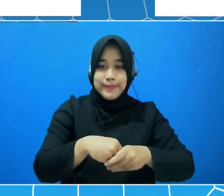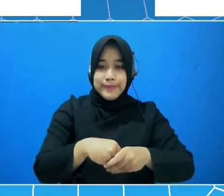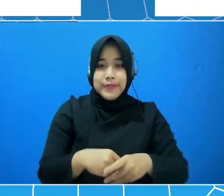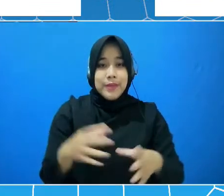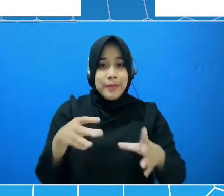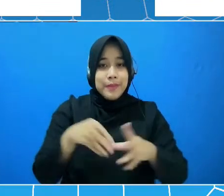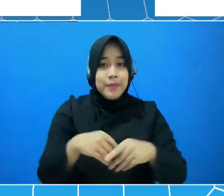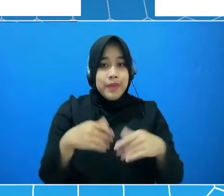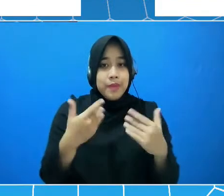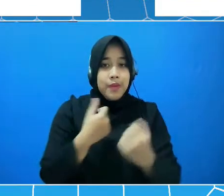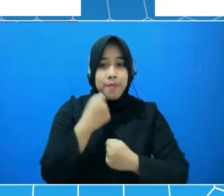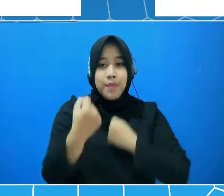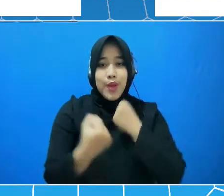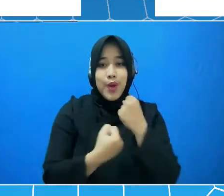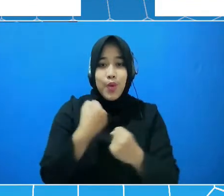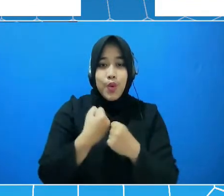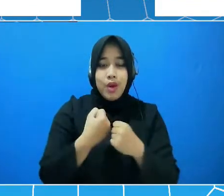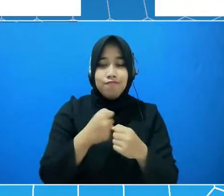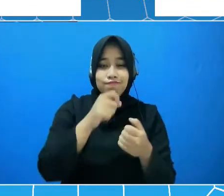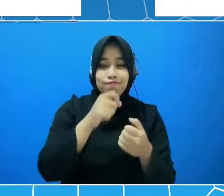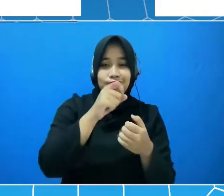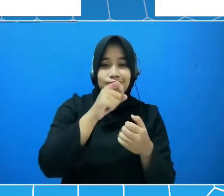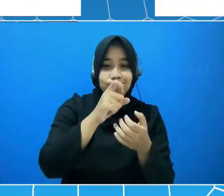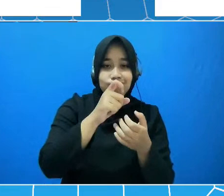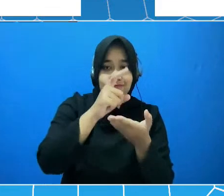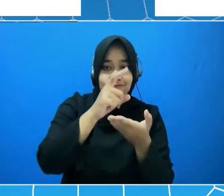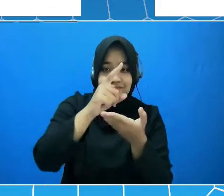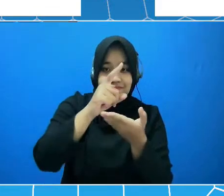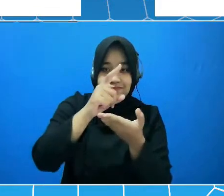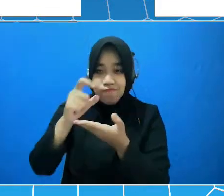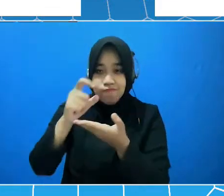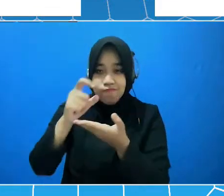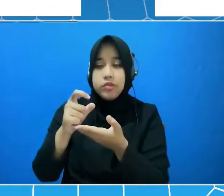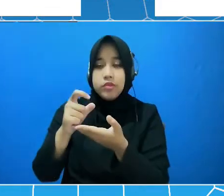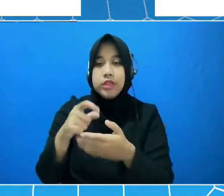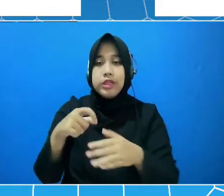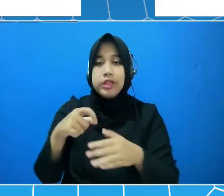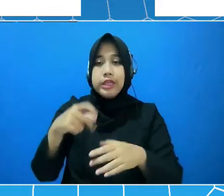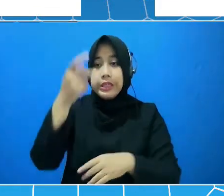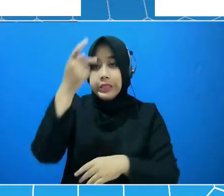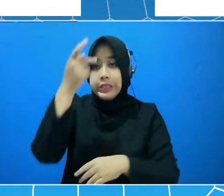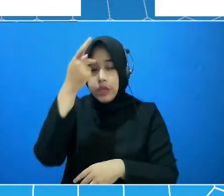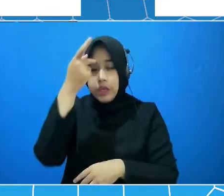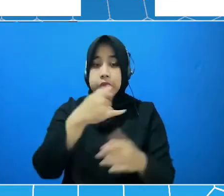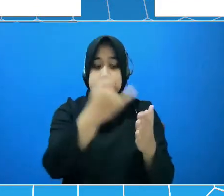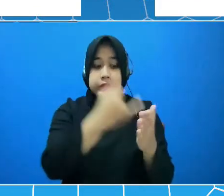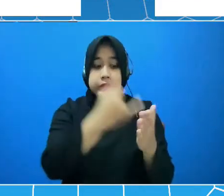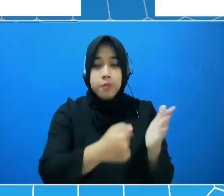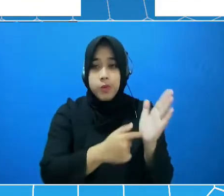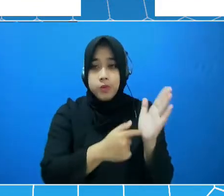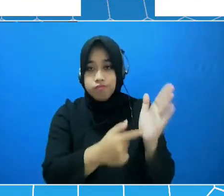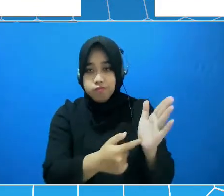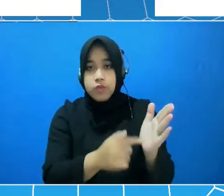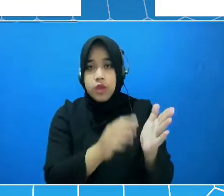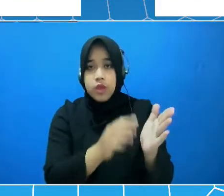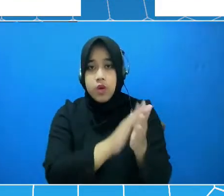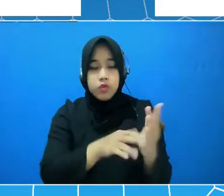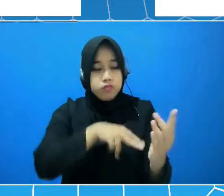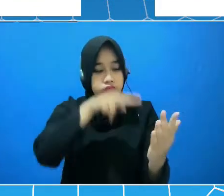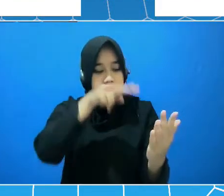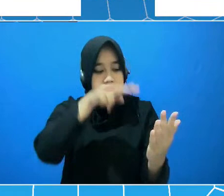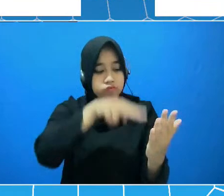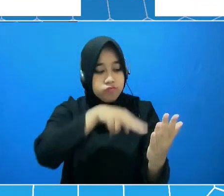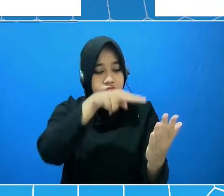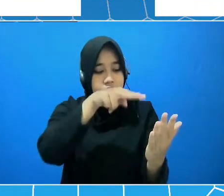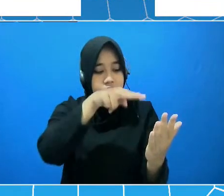then either just through a remote service having those images reviewed very rapidly. But there's at least 3 companies that have now developed pretty sophisticated